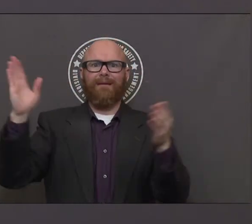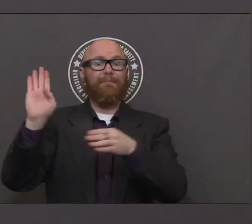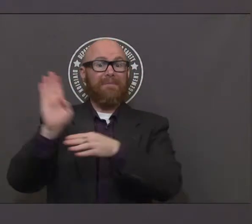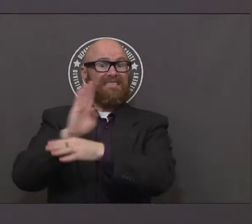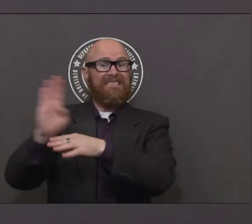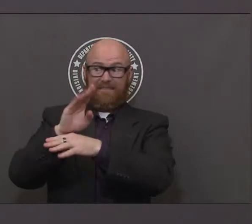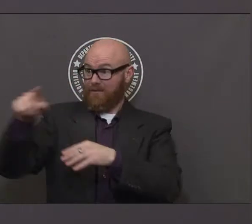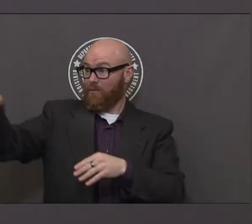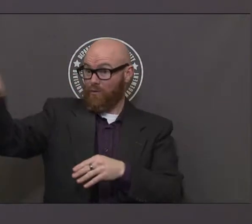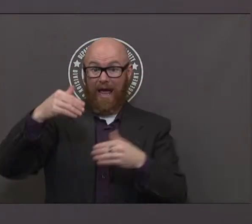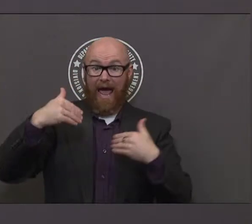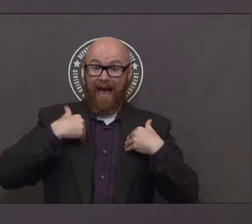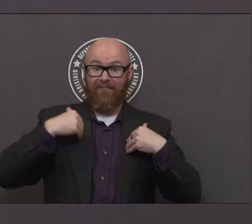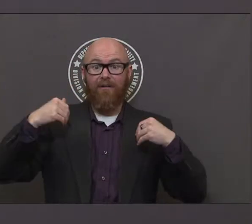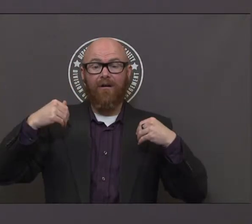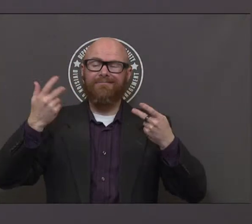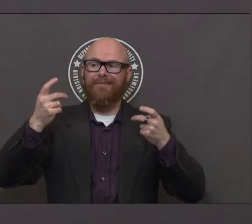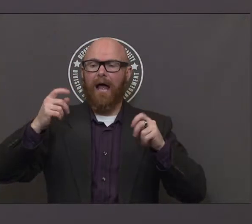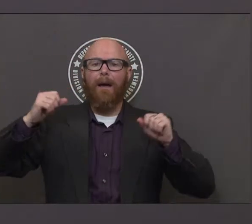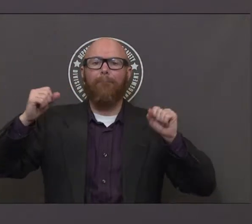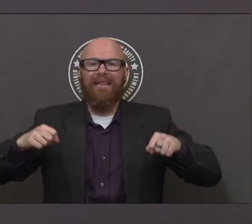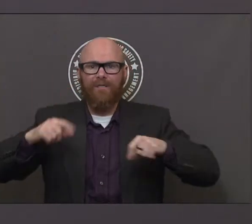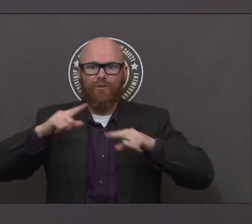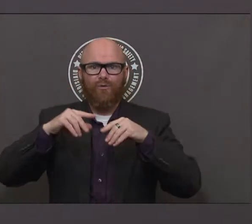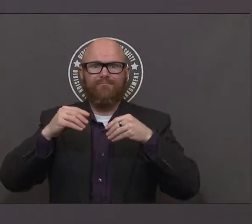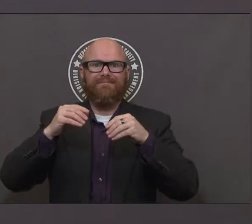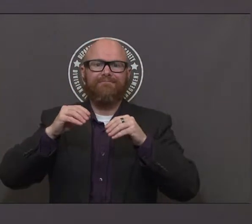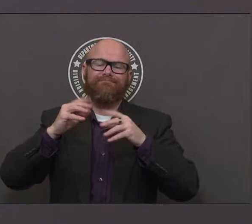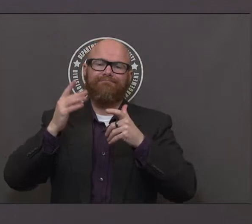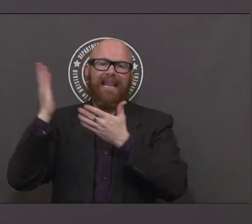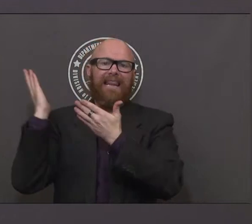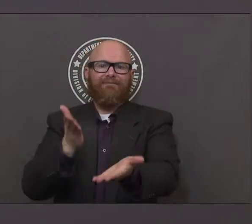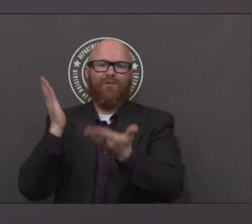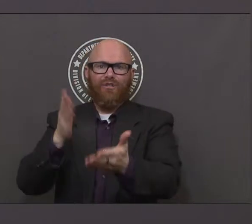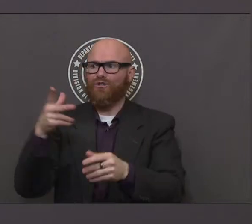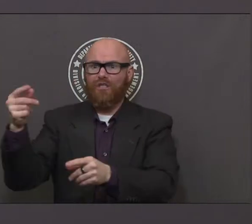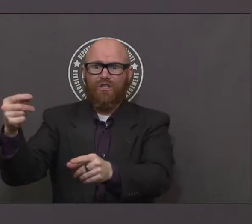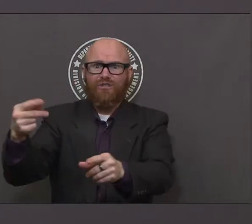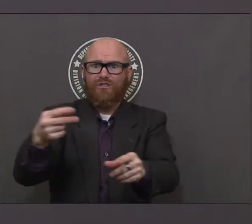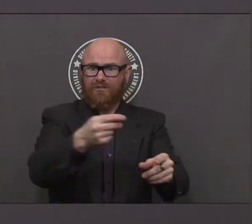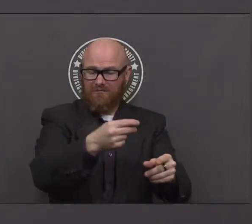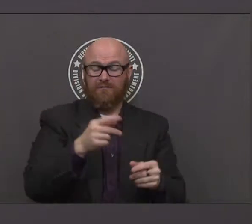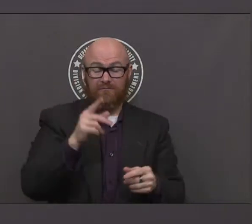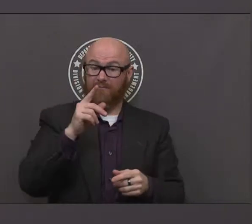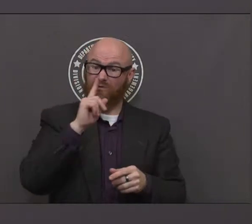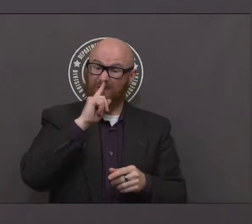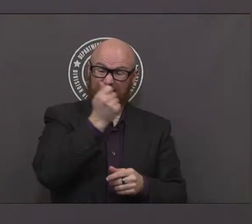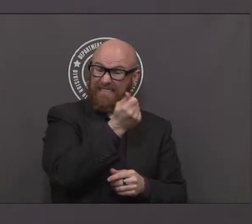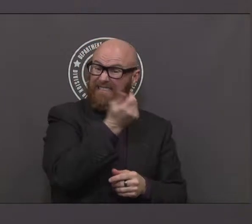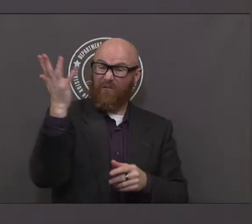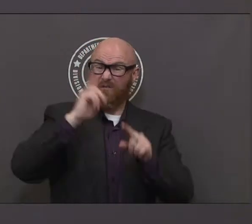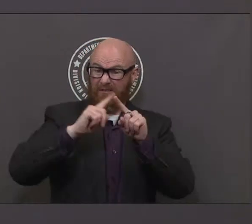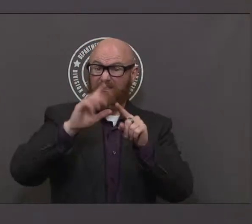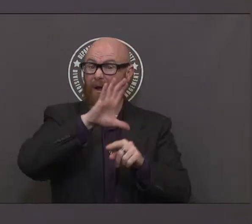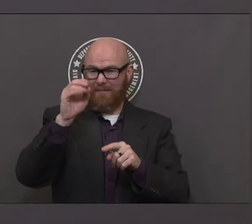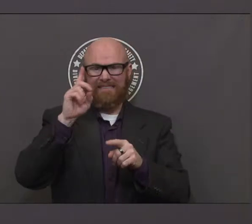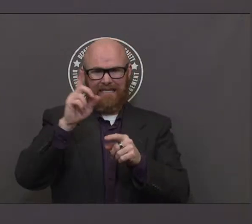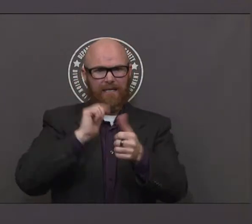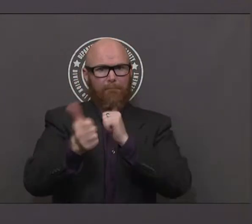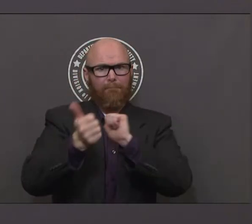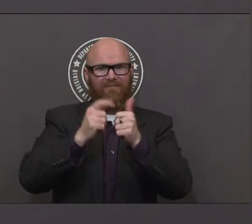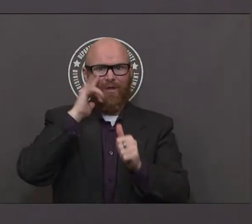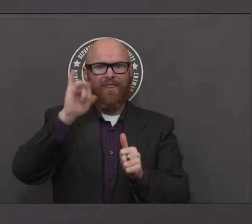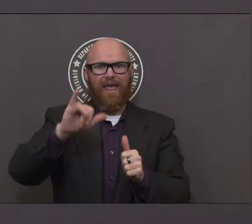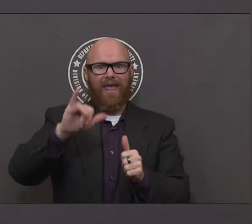that went out, a request for proposal, and we had several firms that competed for that,